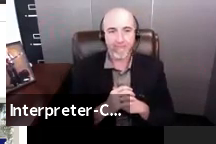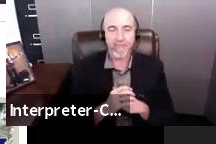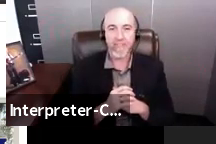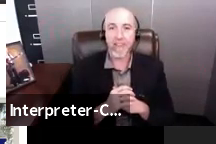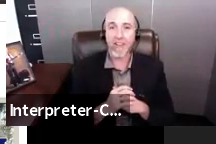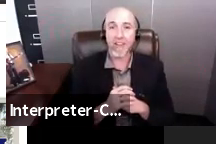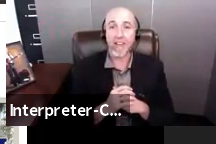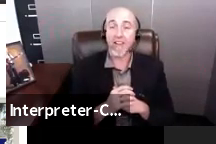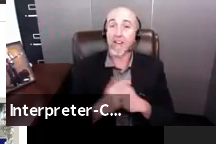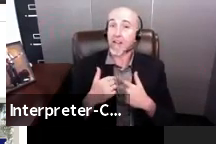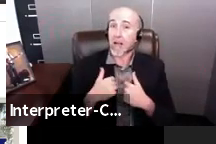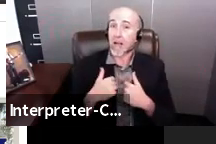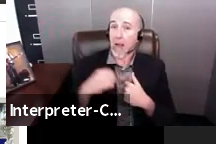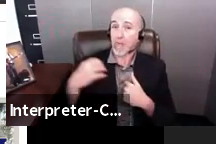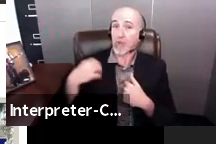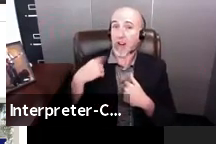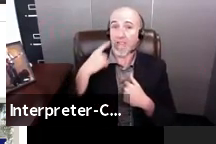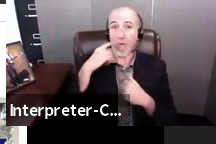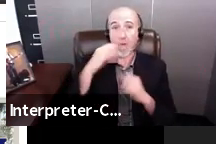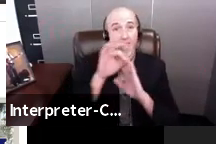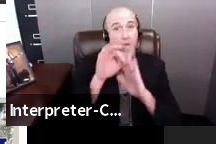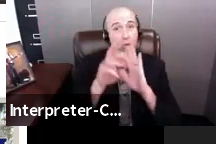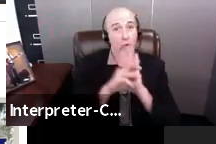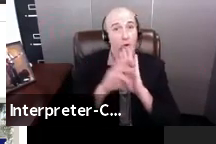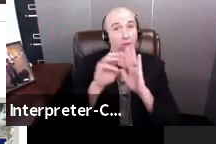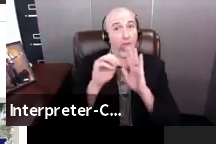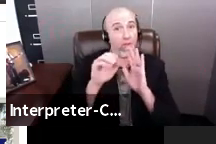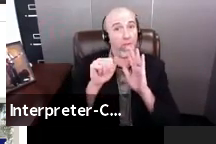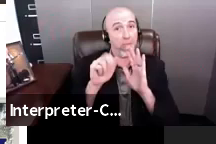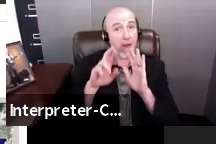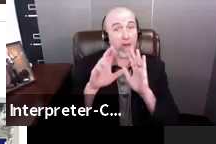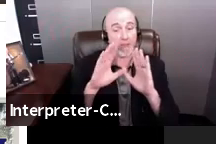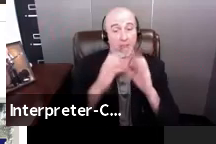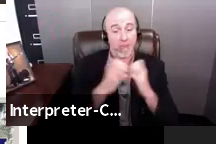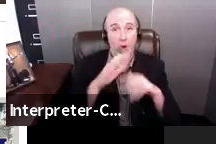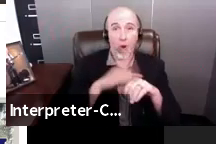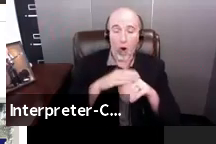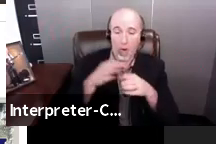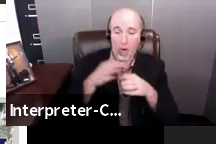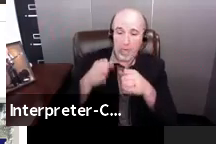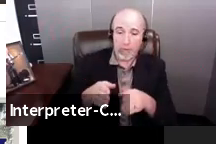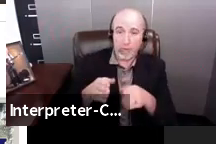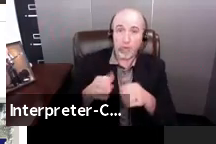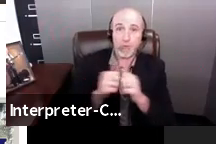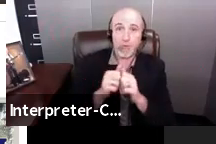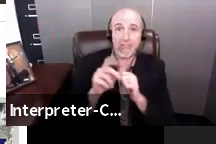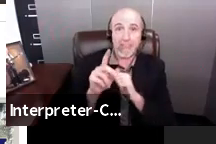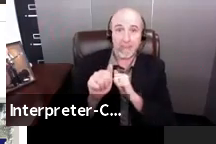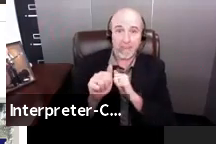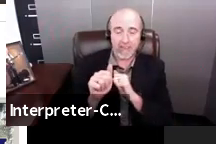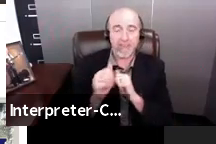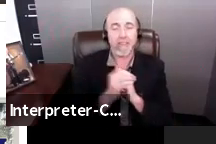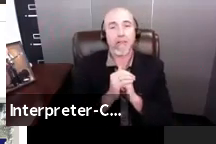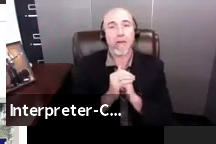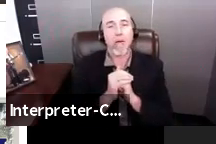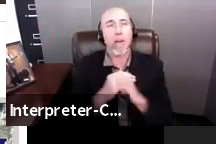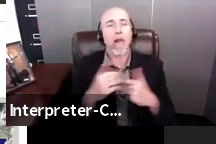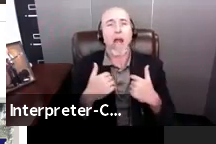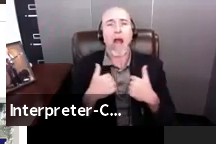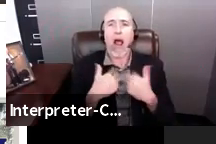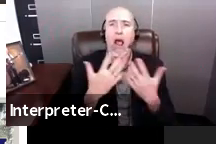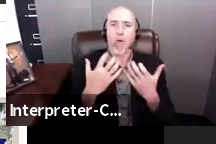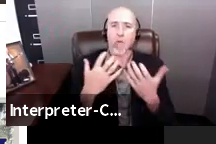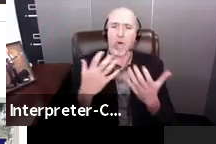chair of the Fort Worth Mayor's Committee on Persons with Disabilities, I want to take